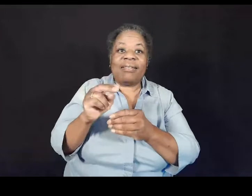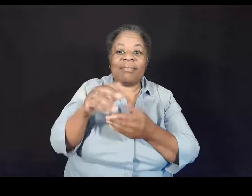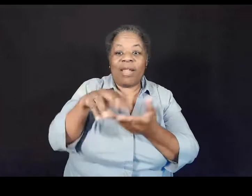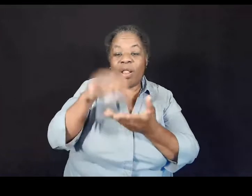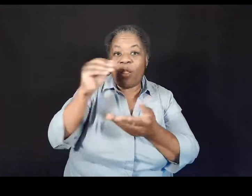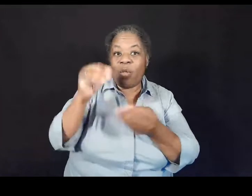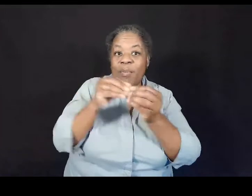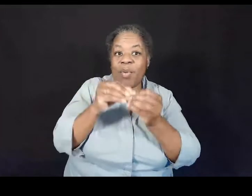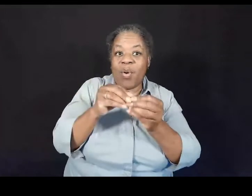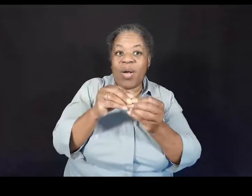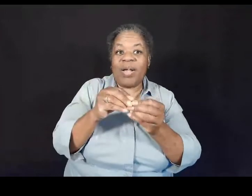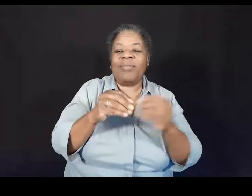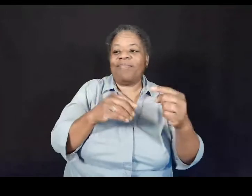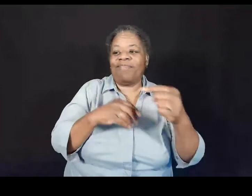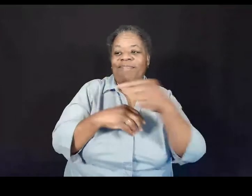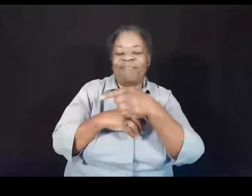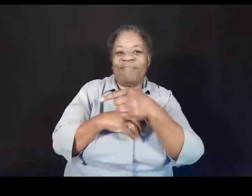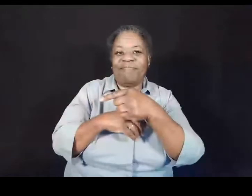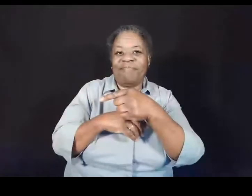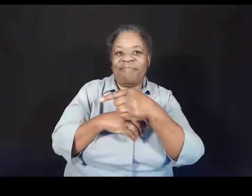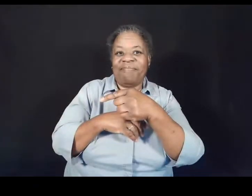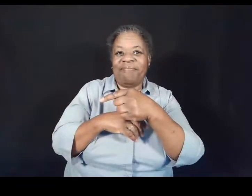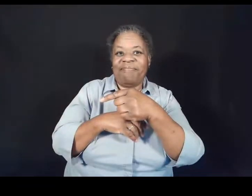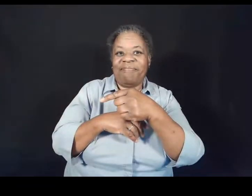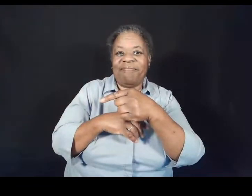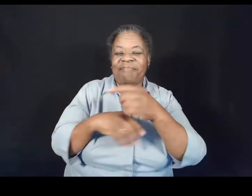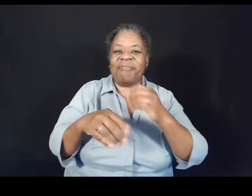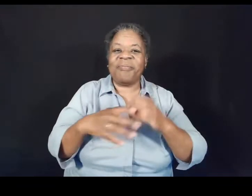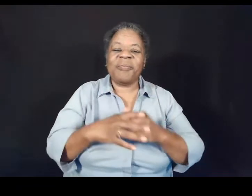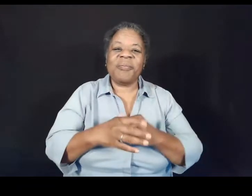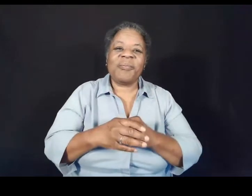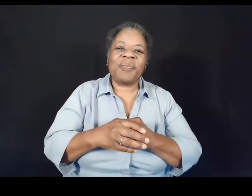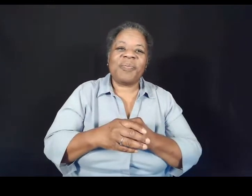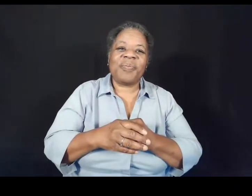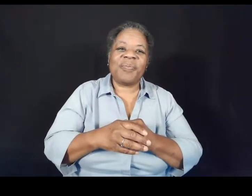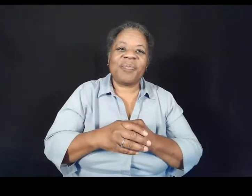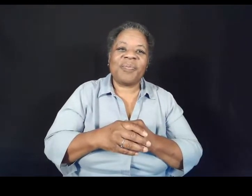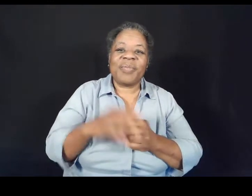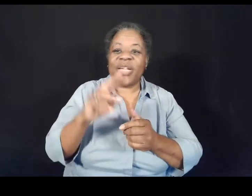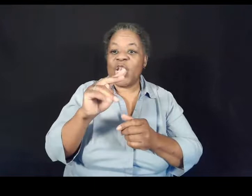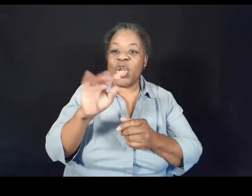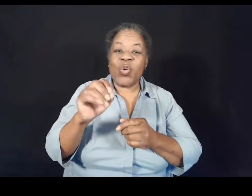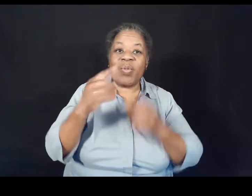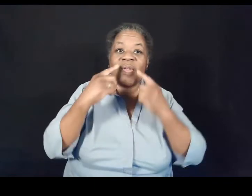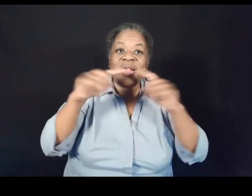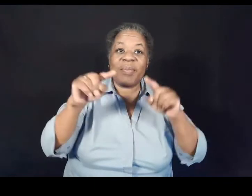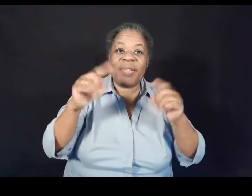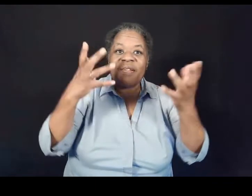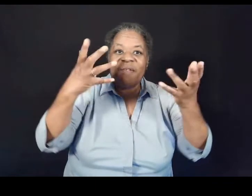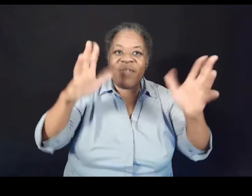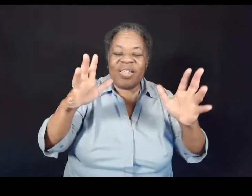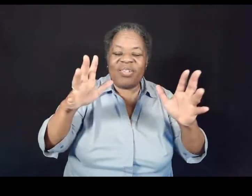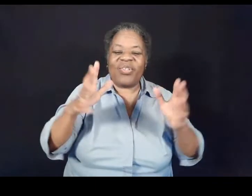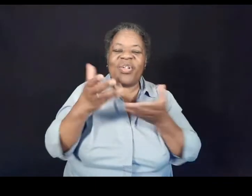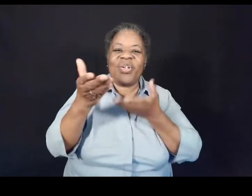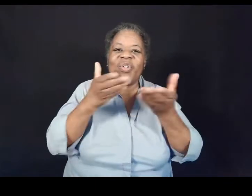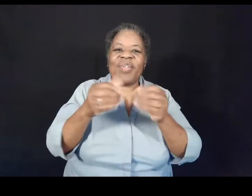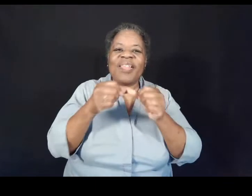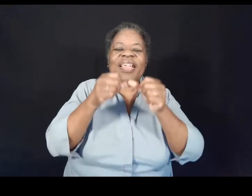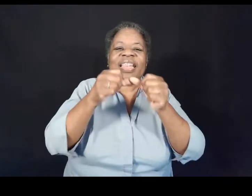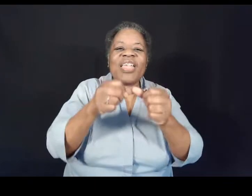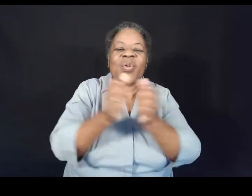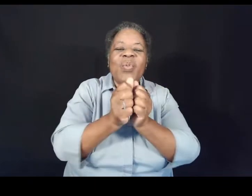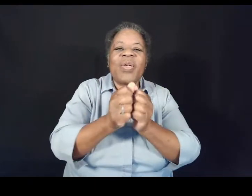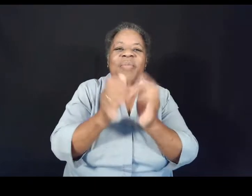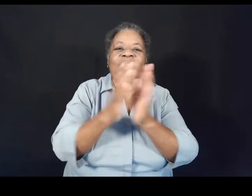visit grace.org/gathering. That's it for news and announcements, so let's continue our service with a moment of prayer.